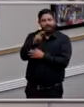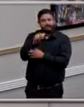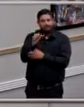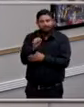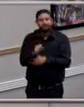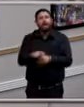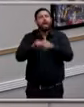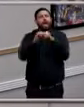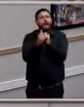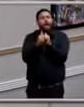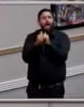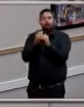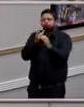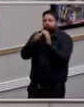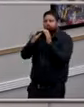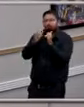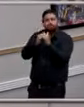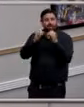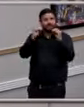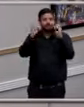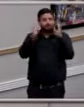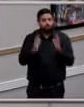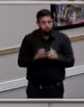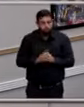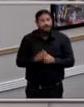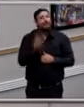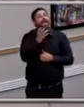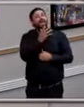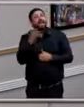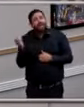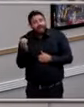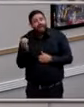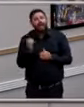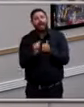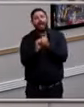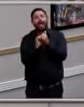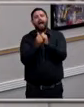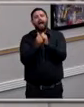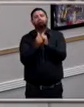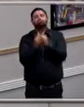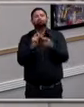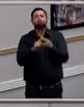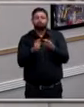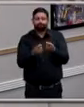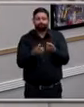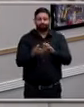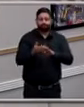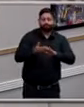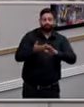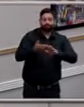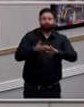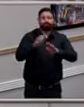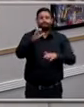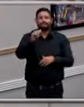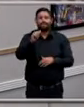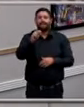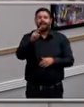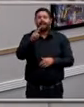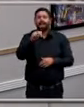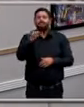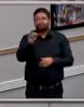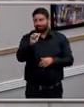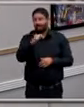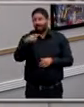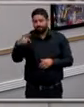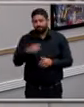teacher, and how to manipulate or work with the Canvas Parent app.